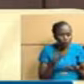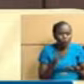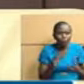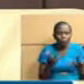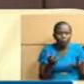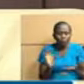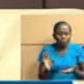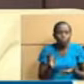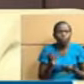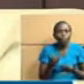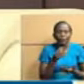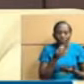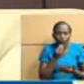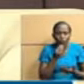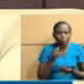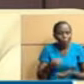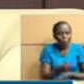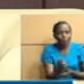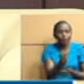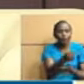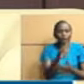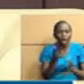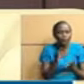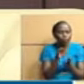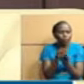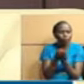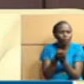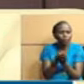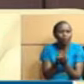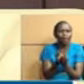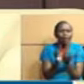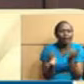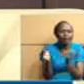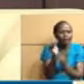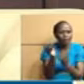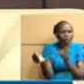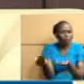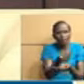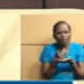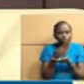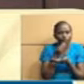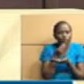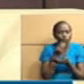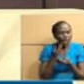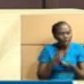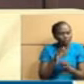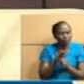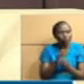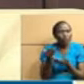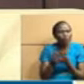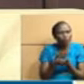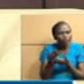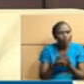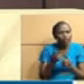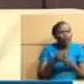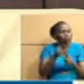one point to another? How do you preserve a high yield season like we have? You have a lot of matoke coming from